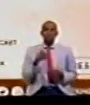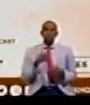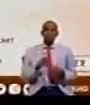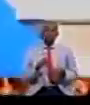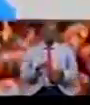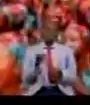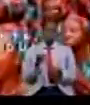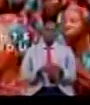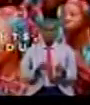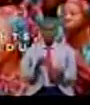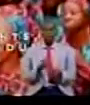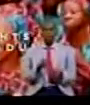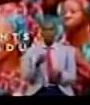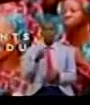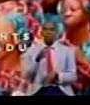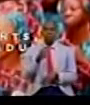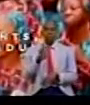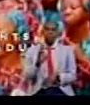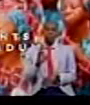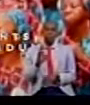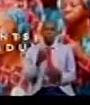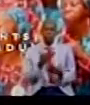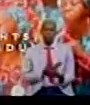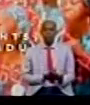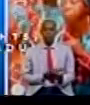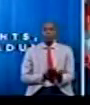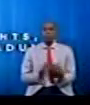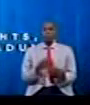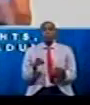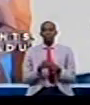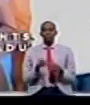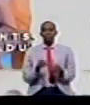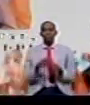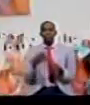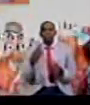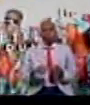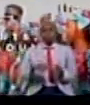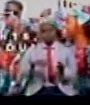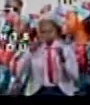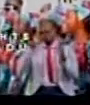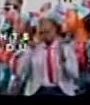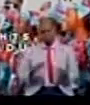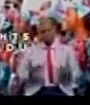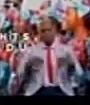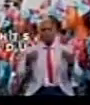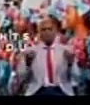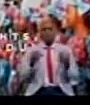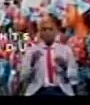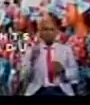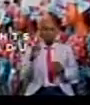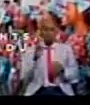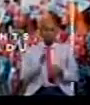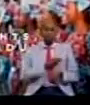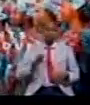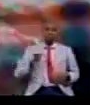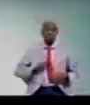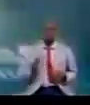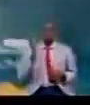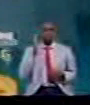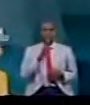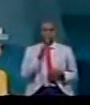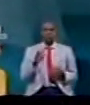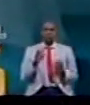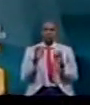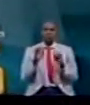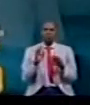tonight. In the mighty name of Jesus, we speak to the stormy wind now. Be still now in Jesus'